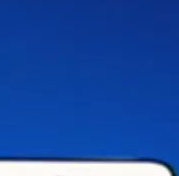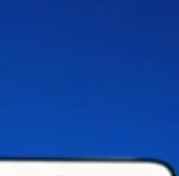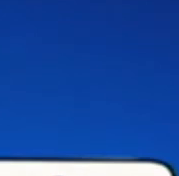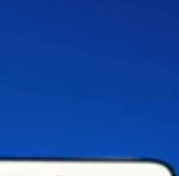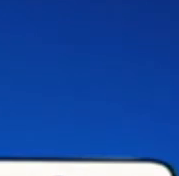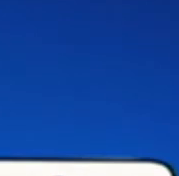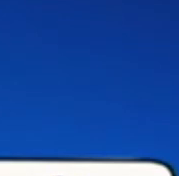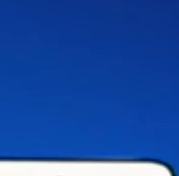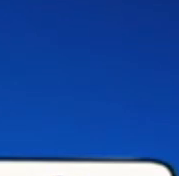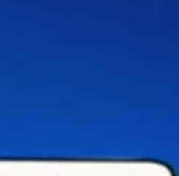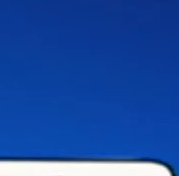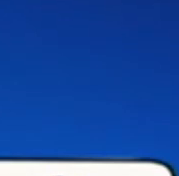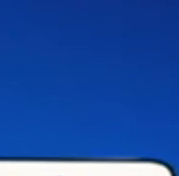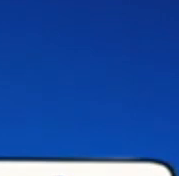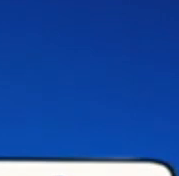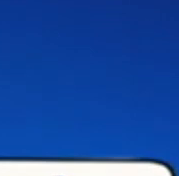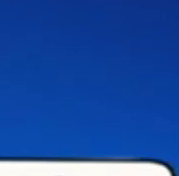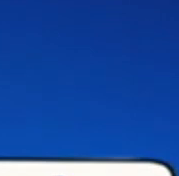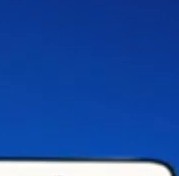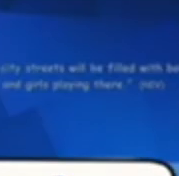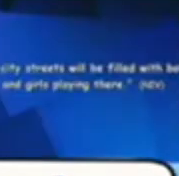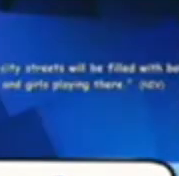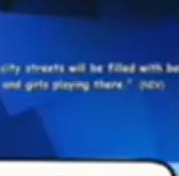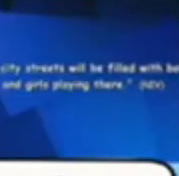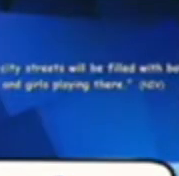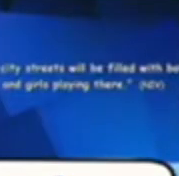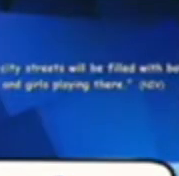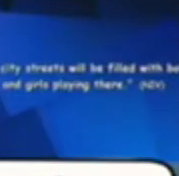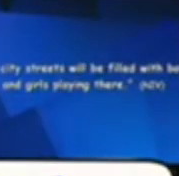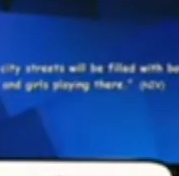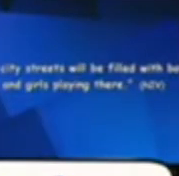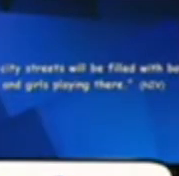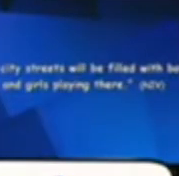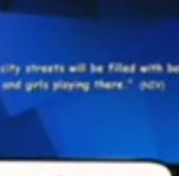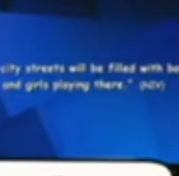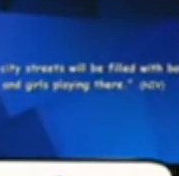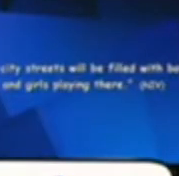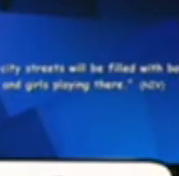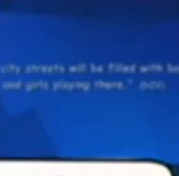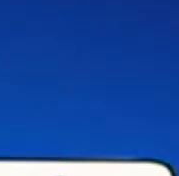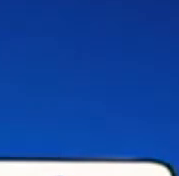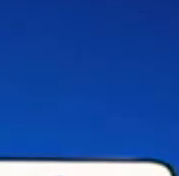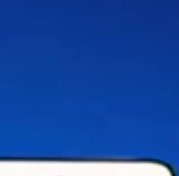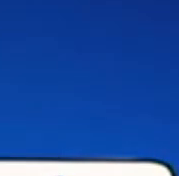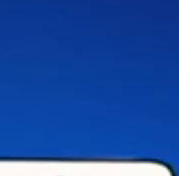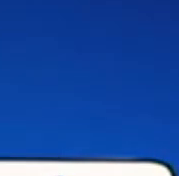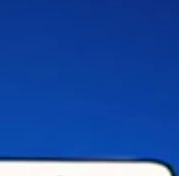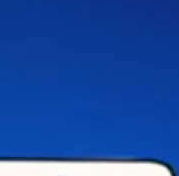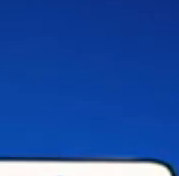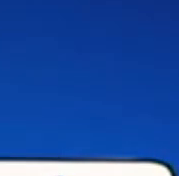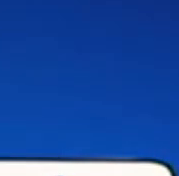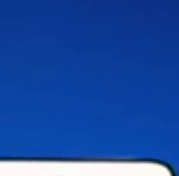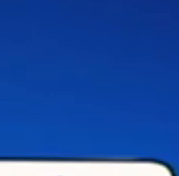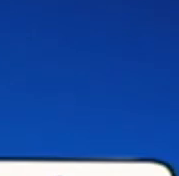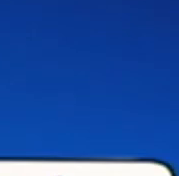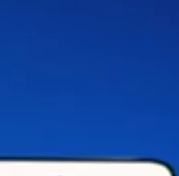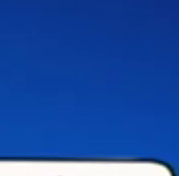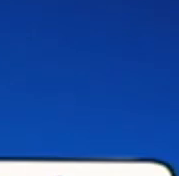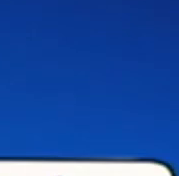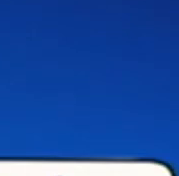age. Verse 5, the city streets will be filled with boys and girls praying